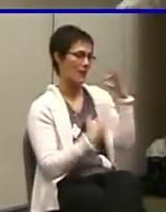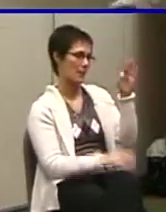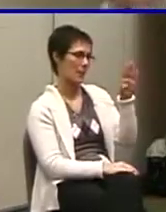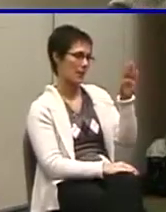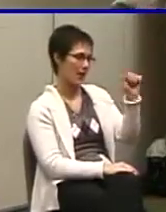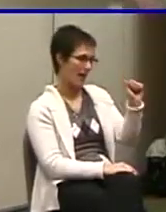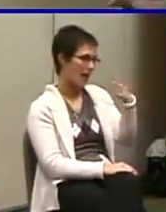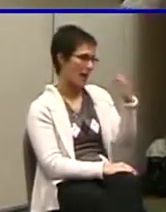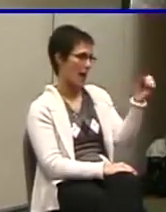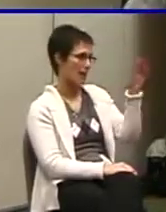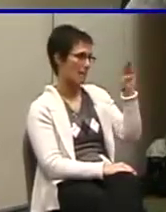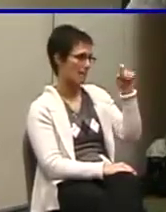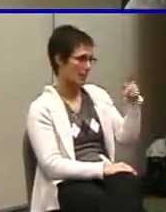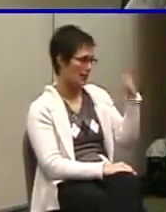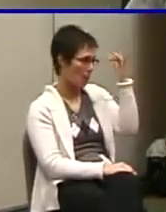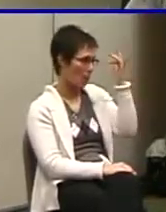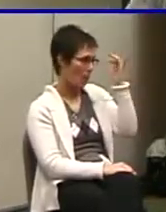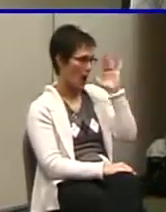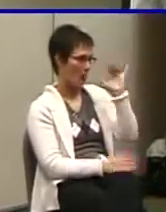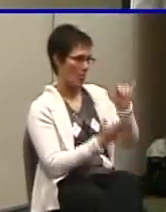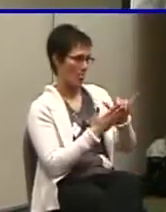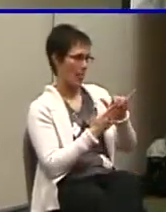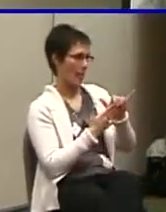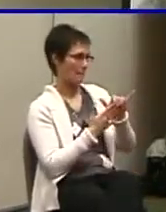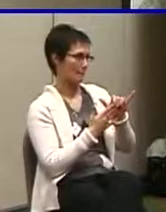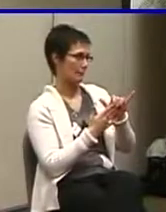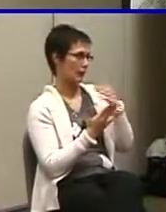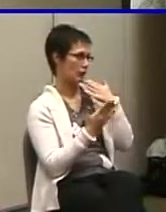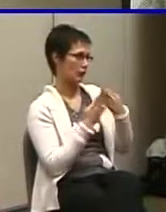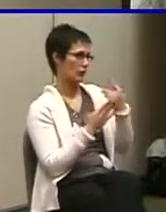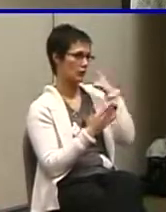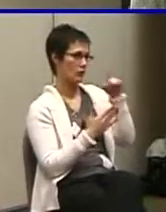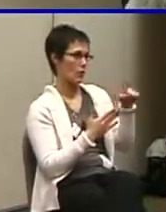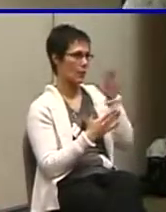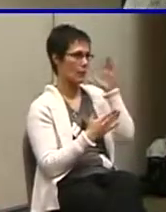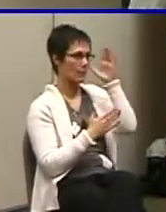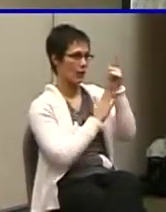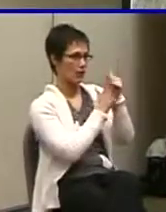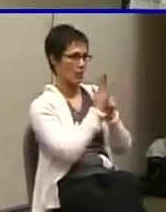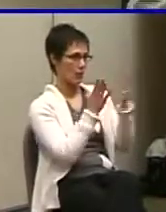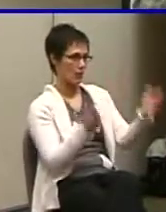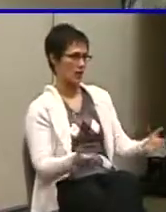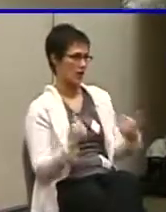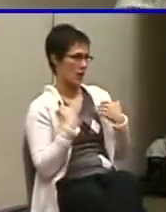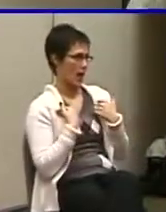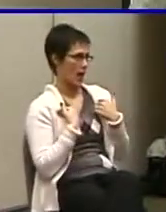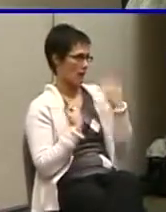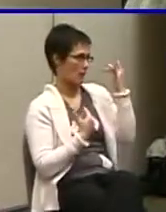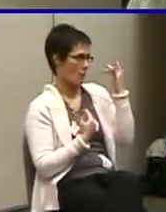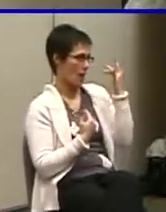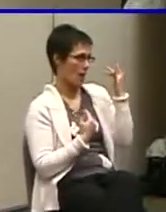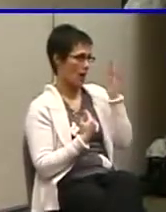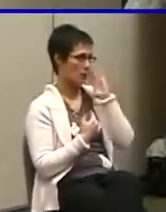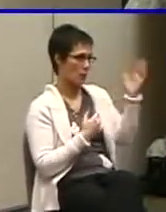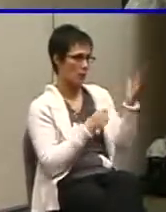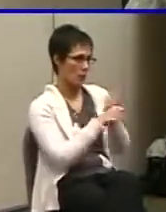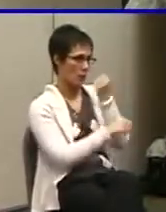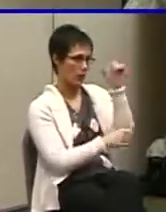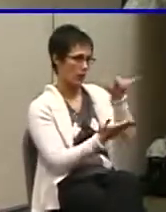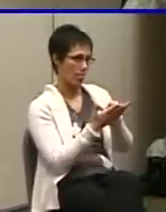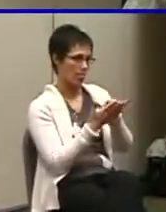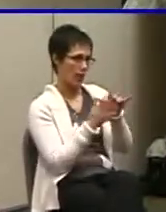Now, why would that be a good thing for a parent's lawyer to have? Why would they want to win on an item like